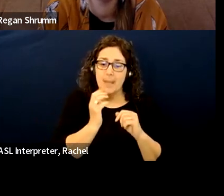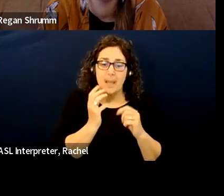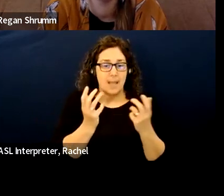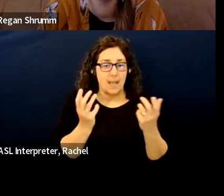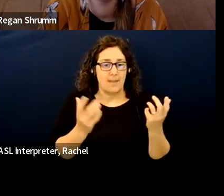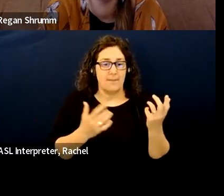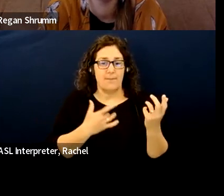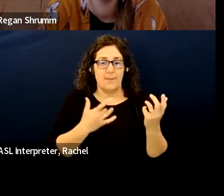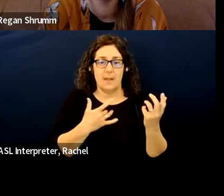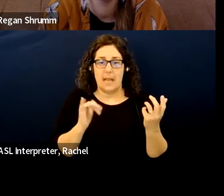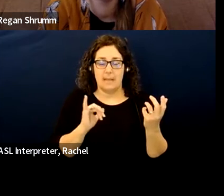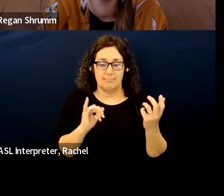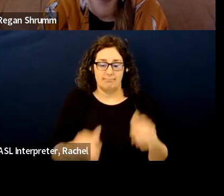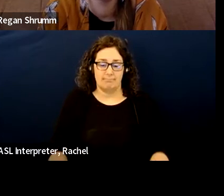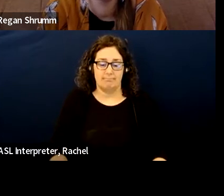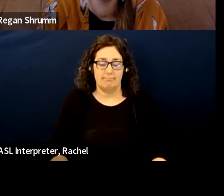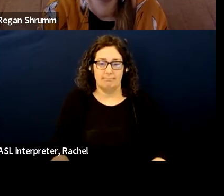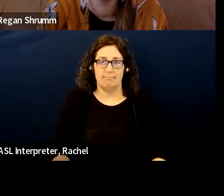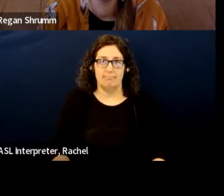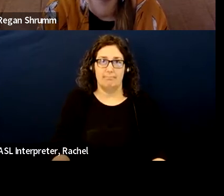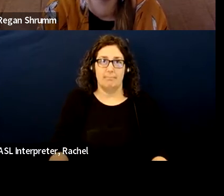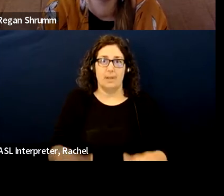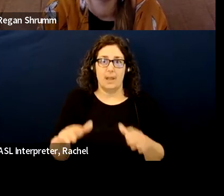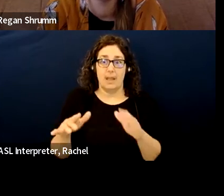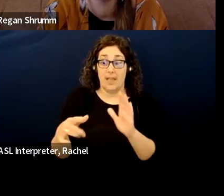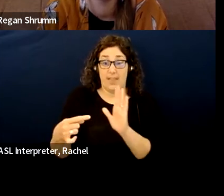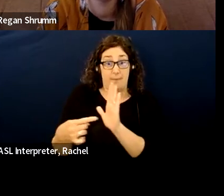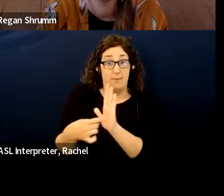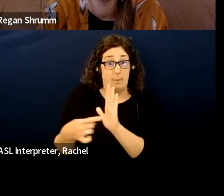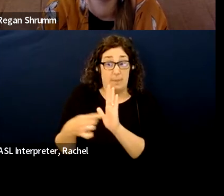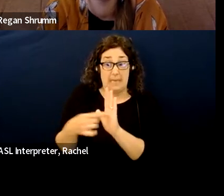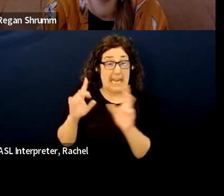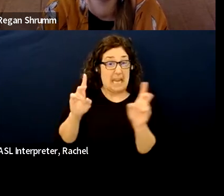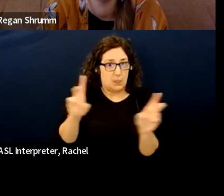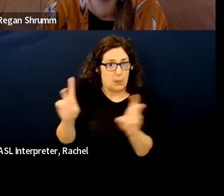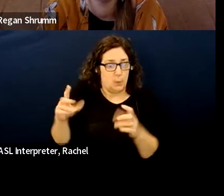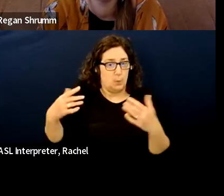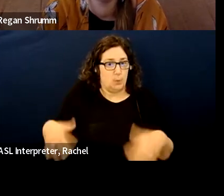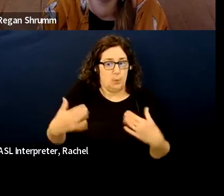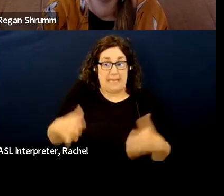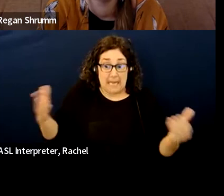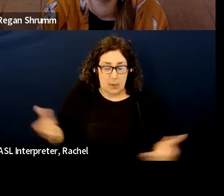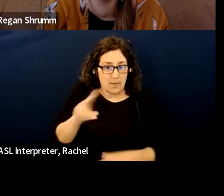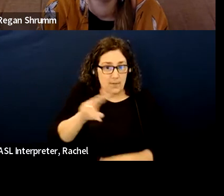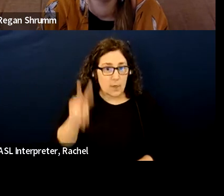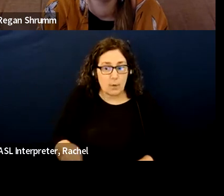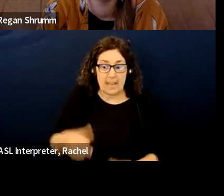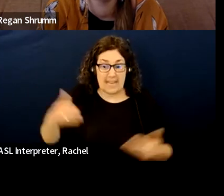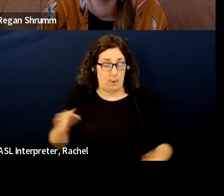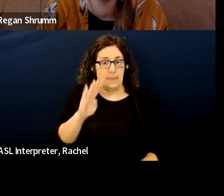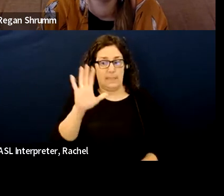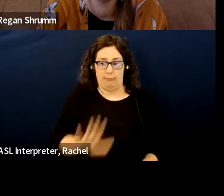I just feel like this is actually a much, like, the affordability crisis in this city and in this